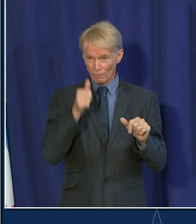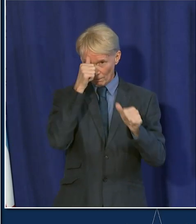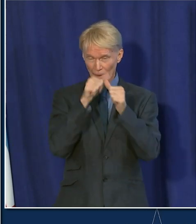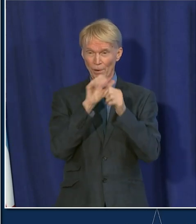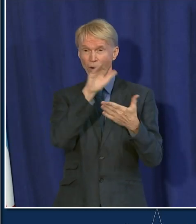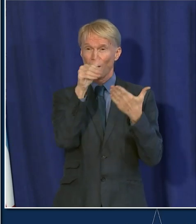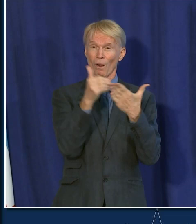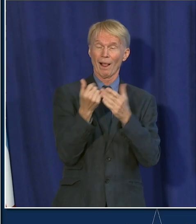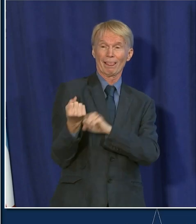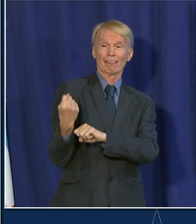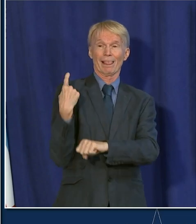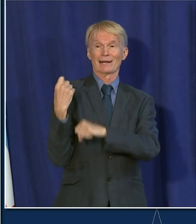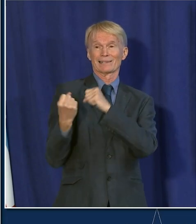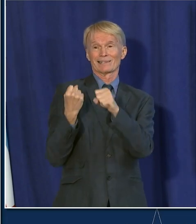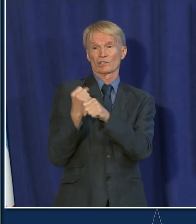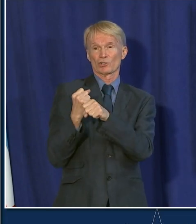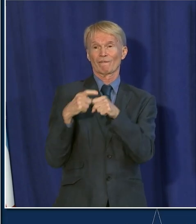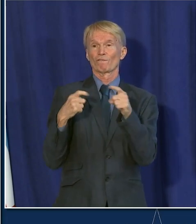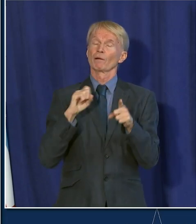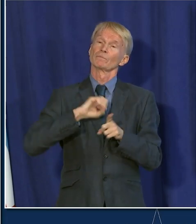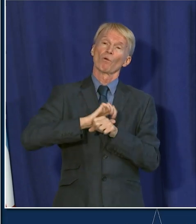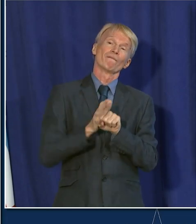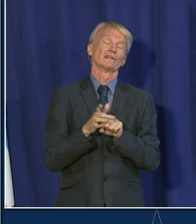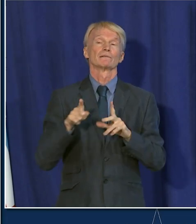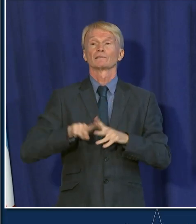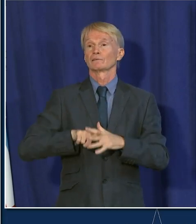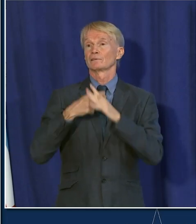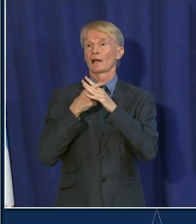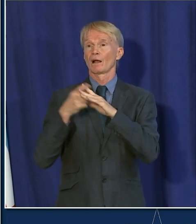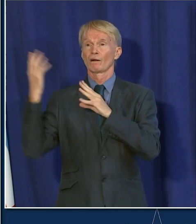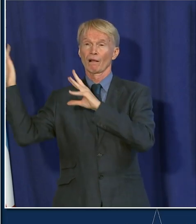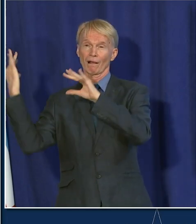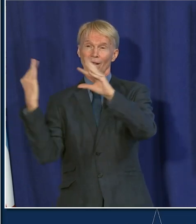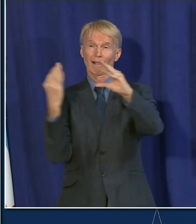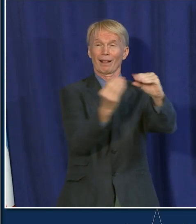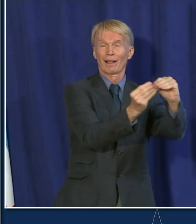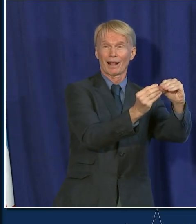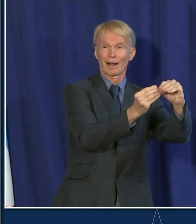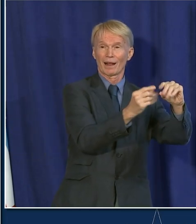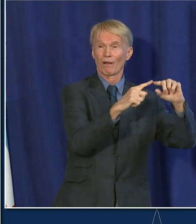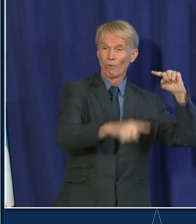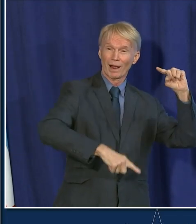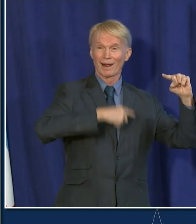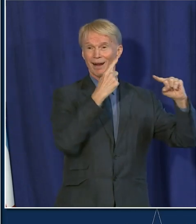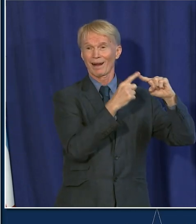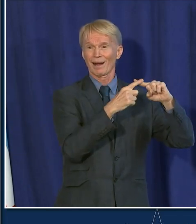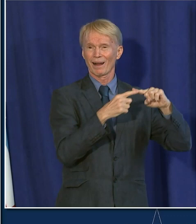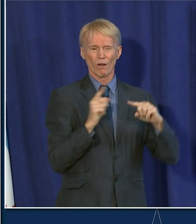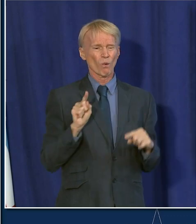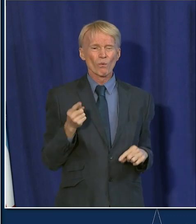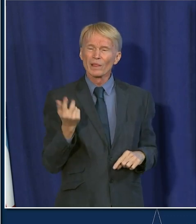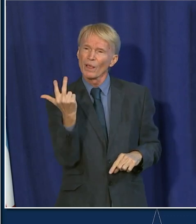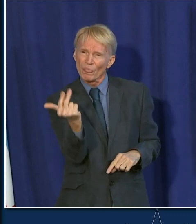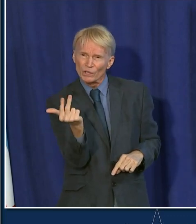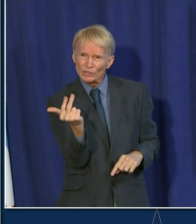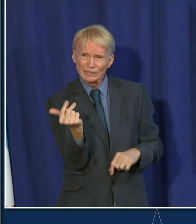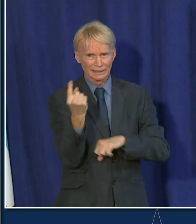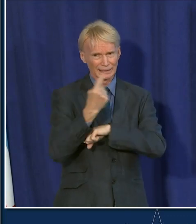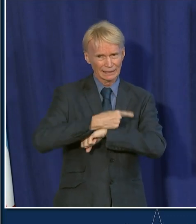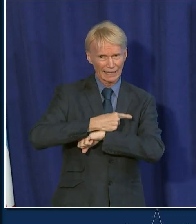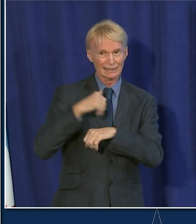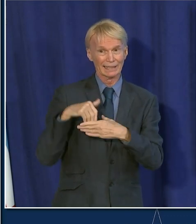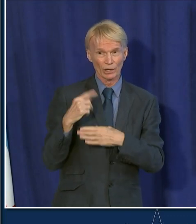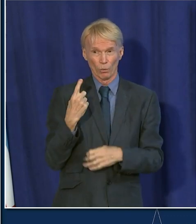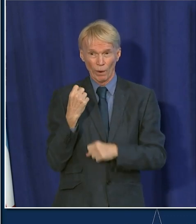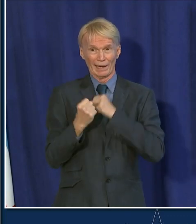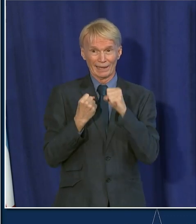last year, from the beginning of COVID all the way through, there were only 13 days in the whole year in early June that we were under that 200 case per